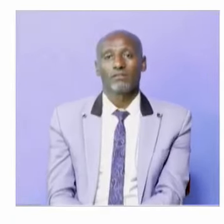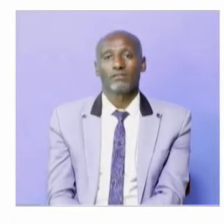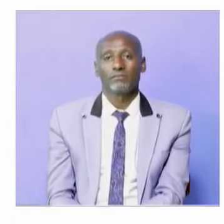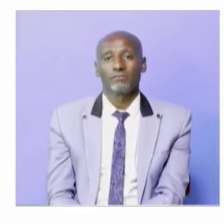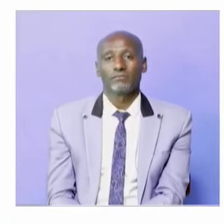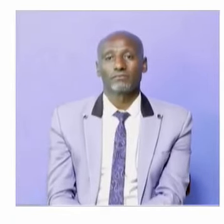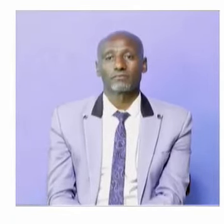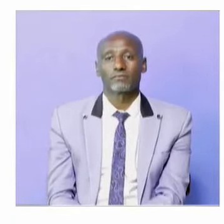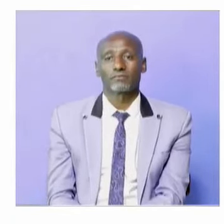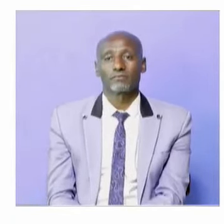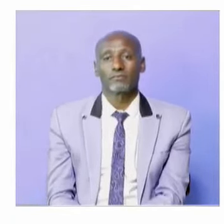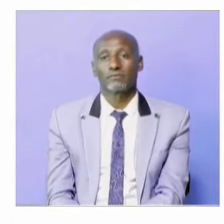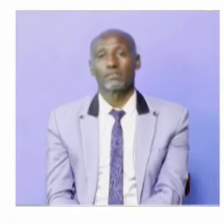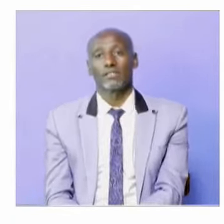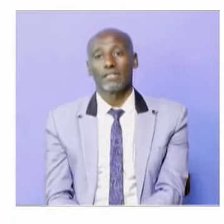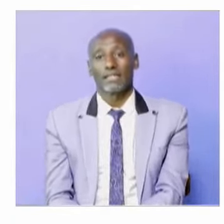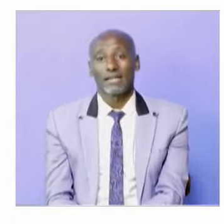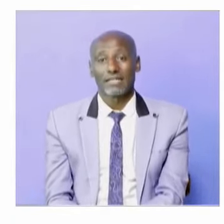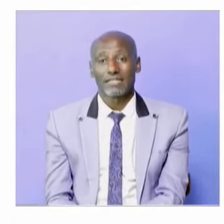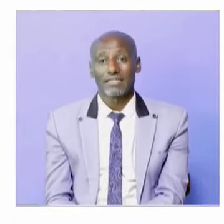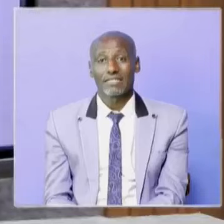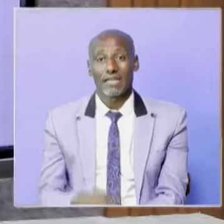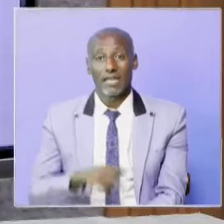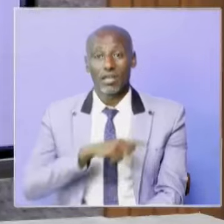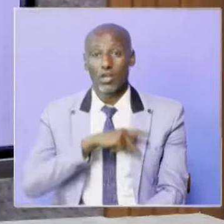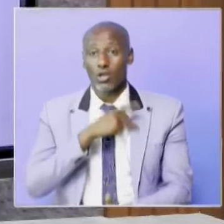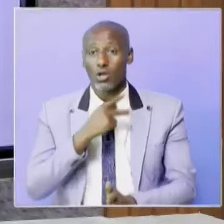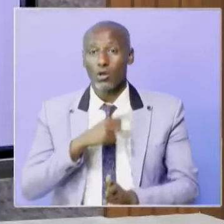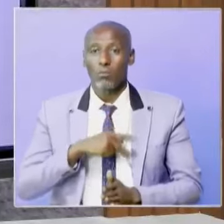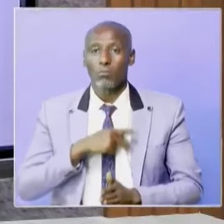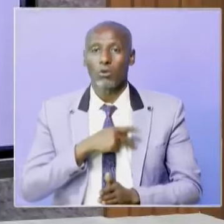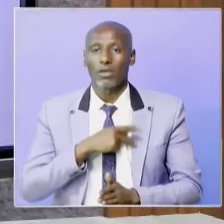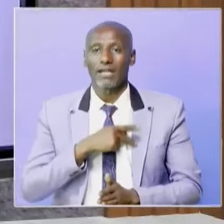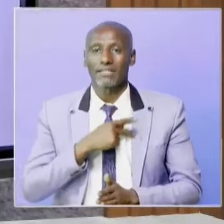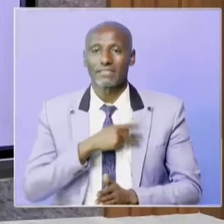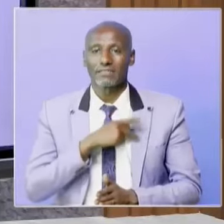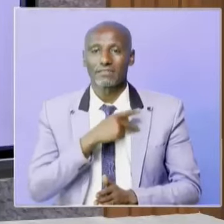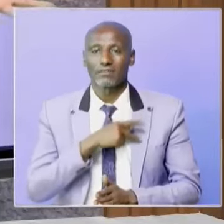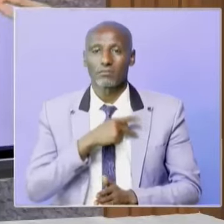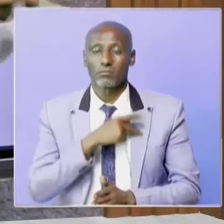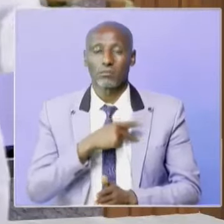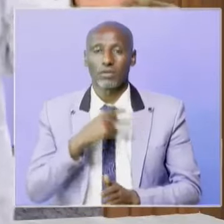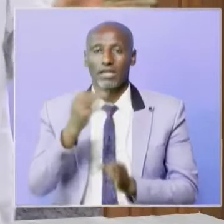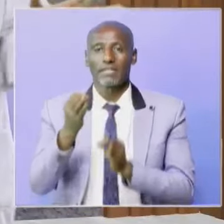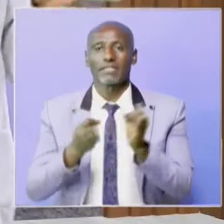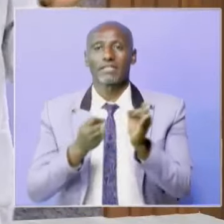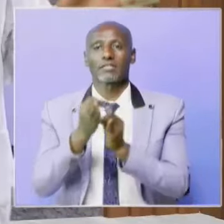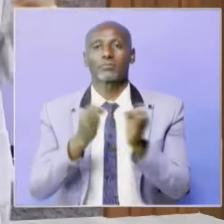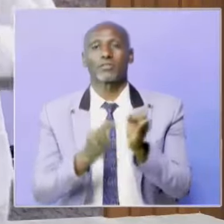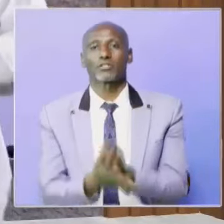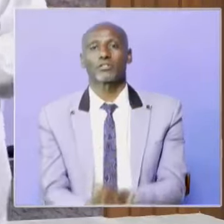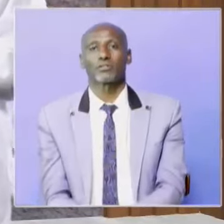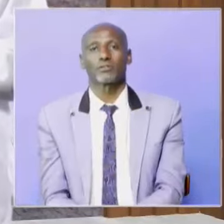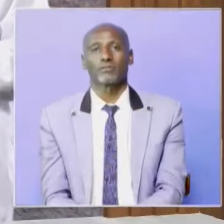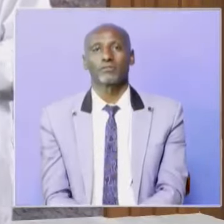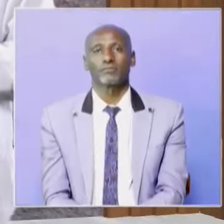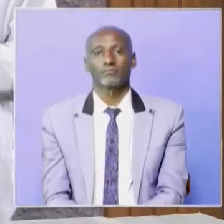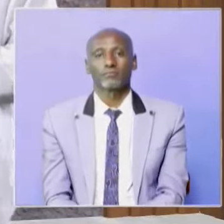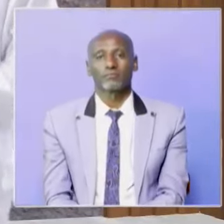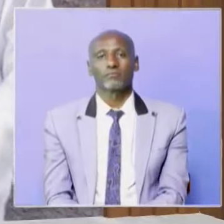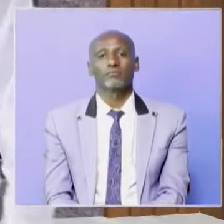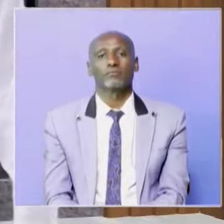Formal ways means in polite expressions we can use such kinds of words. Maybe you can use also with your close related friends,